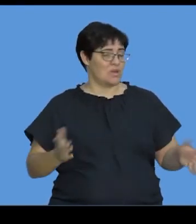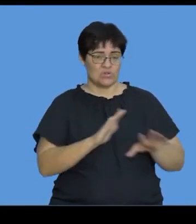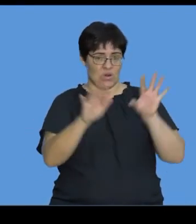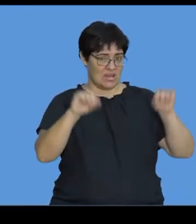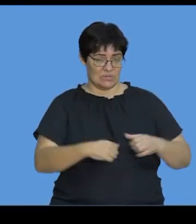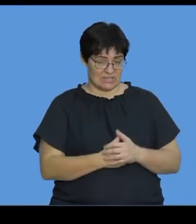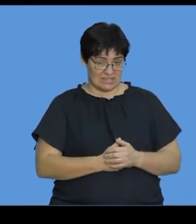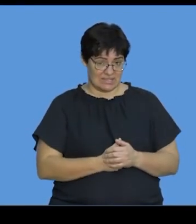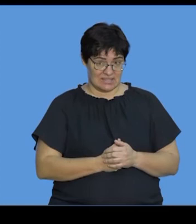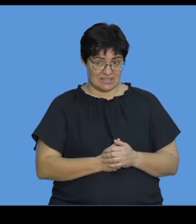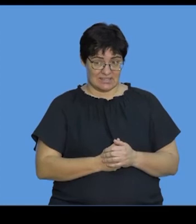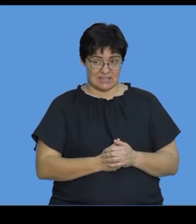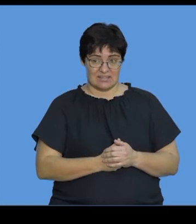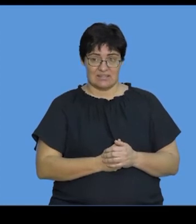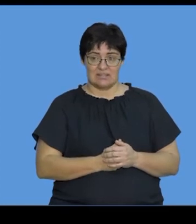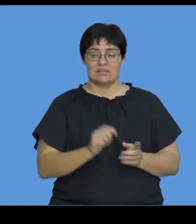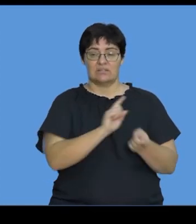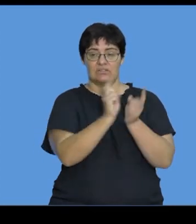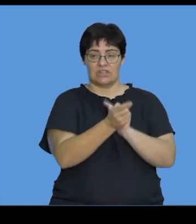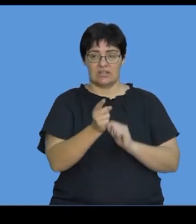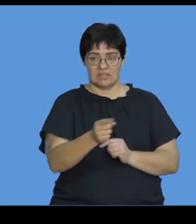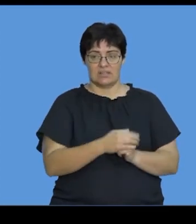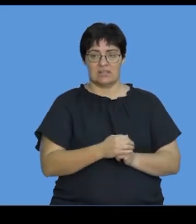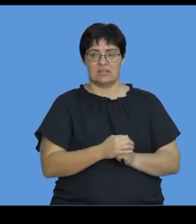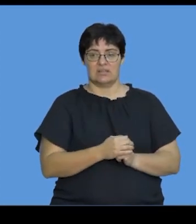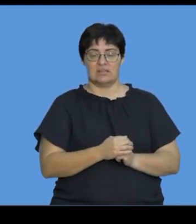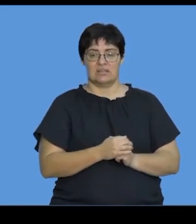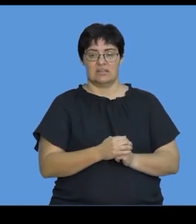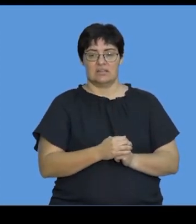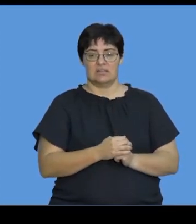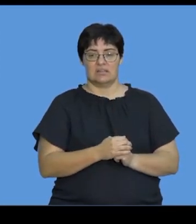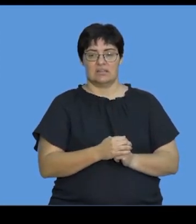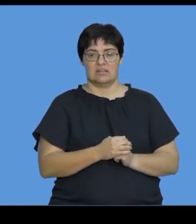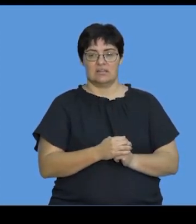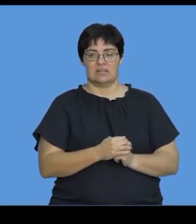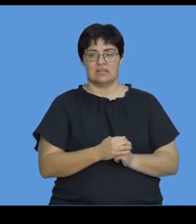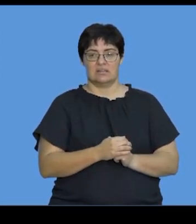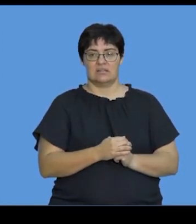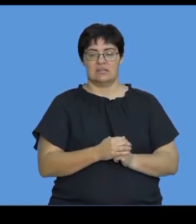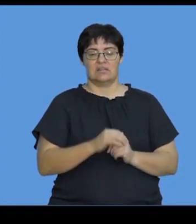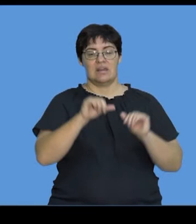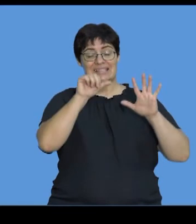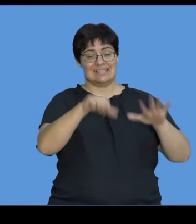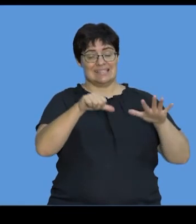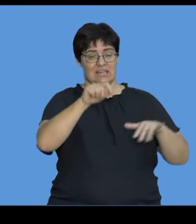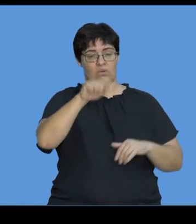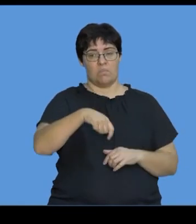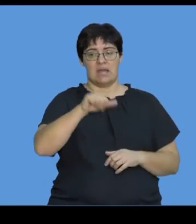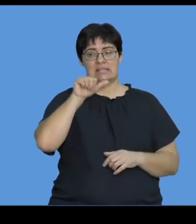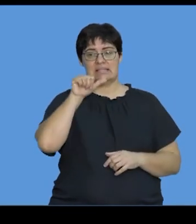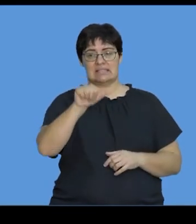Fraction answer, what have I said to you? You can't leave it as a fraction, so we're going to turn it into a decimal, and we